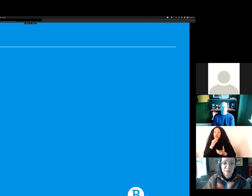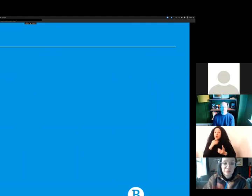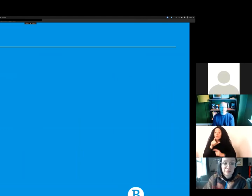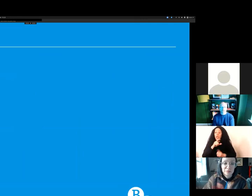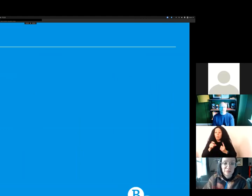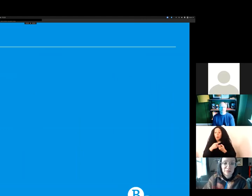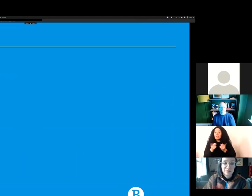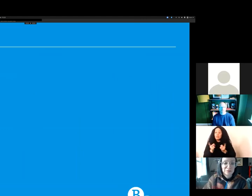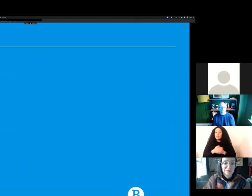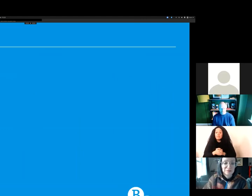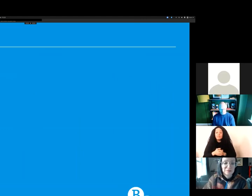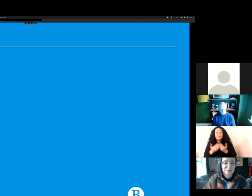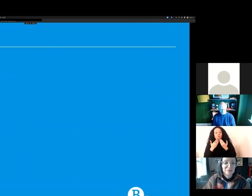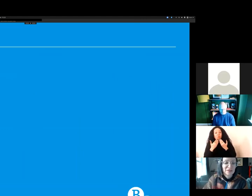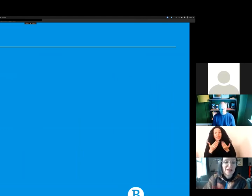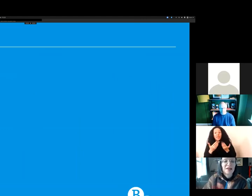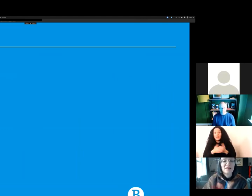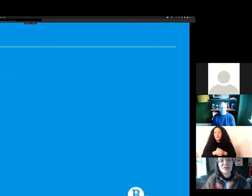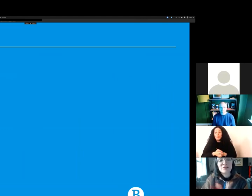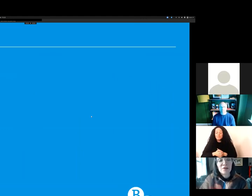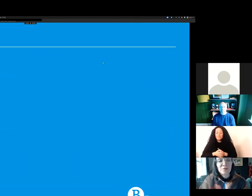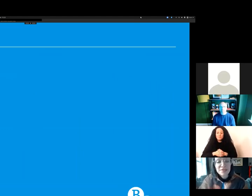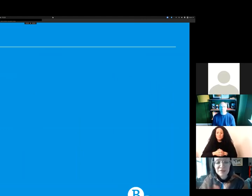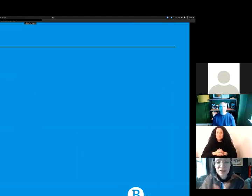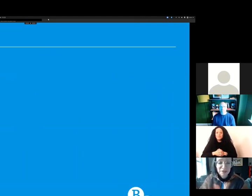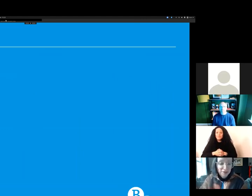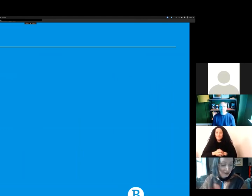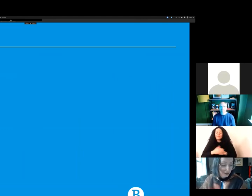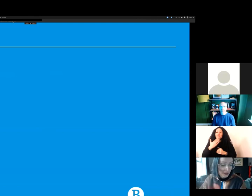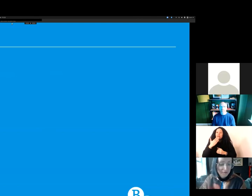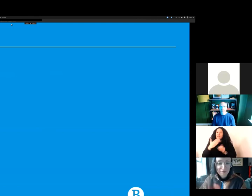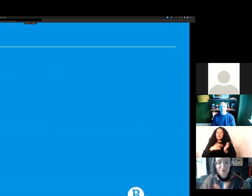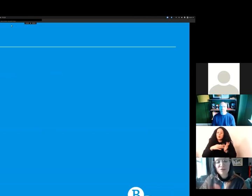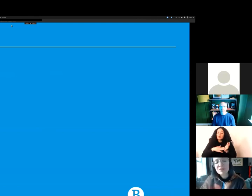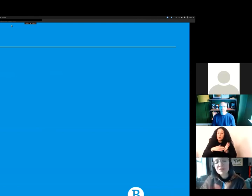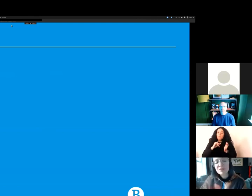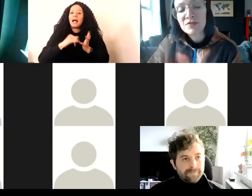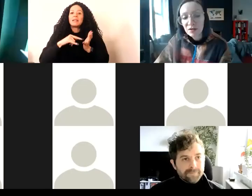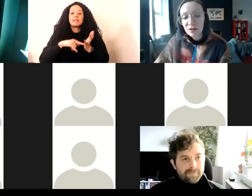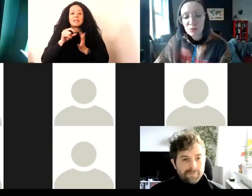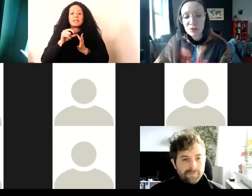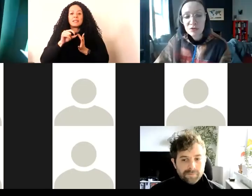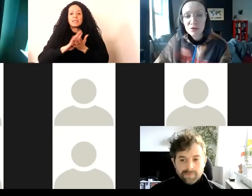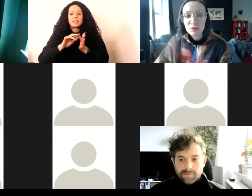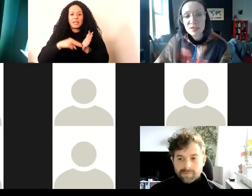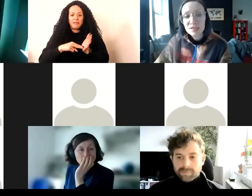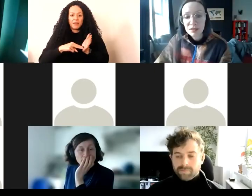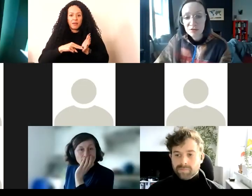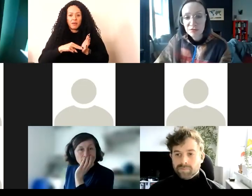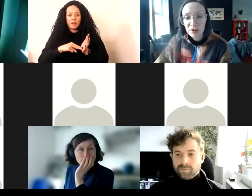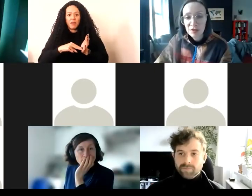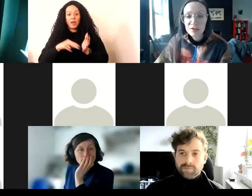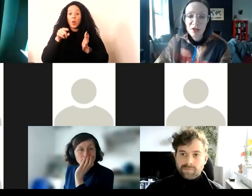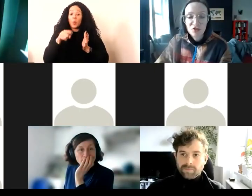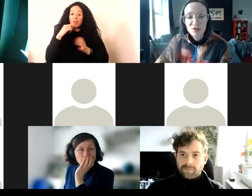So thank you. Thank you, Tom and Stephen. And with this talk, we conclude the